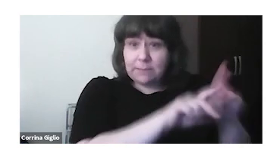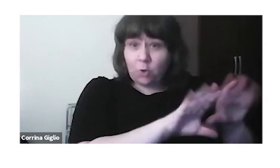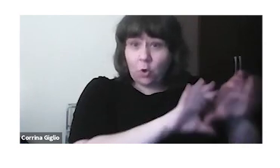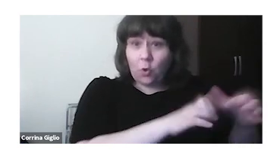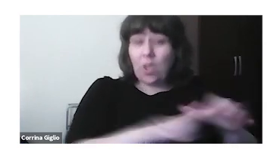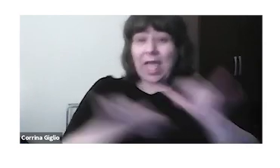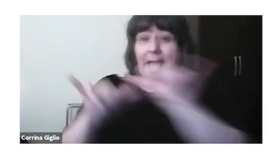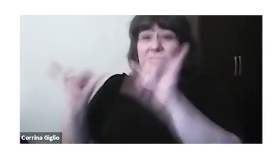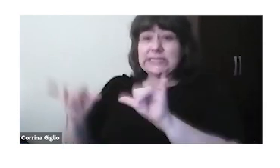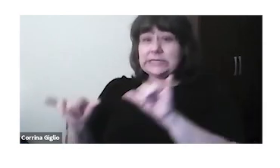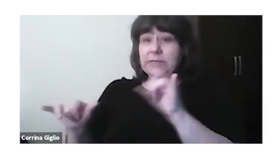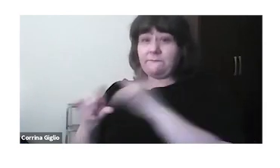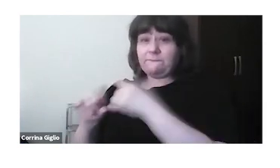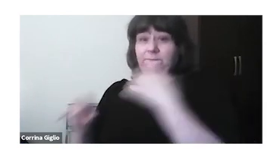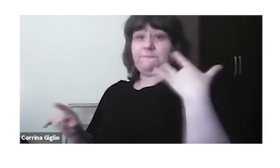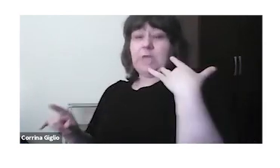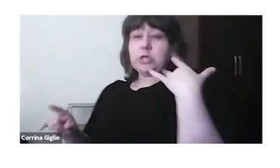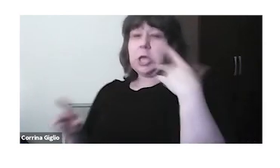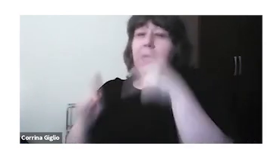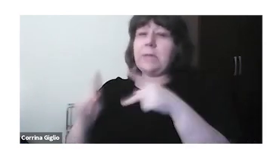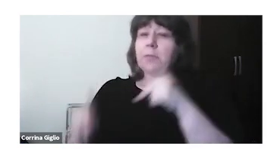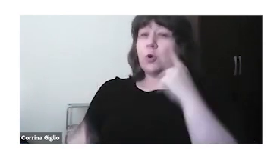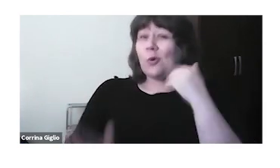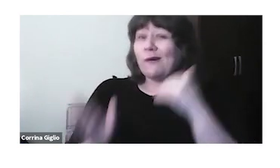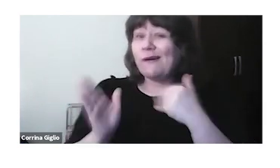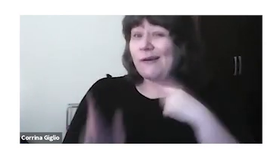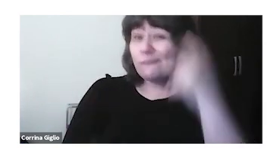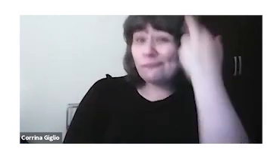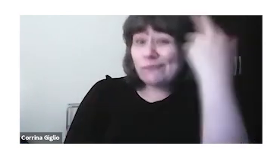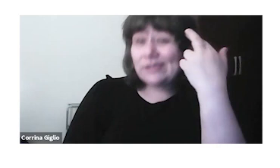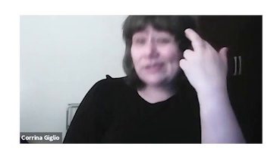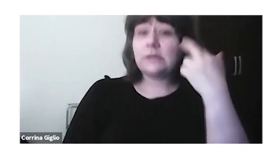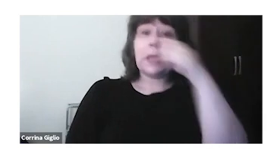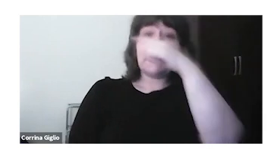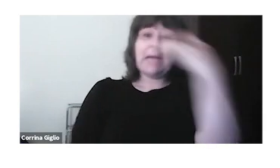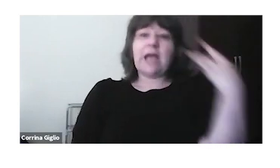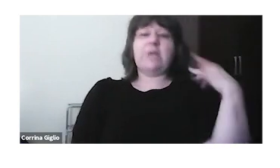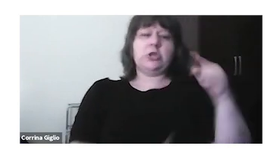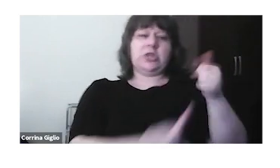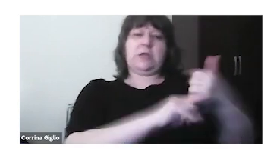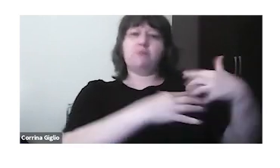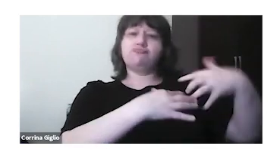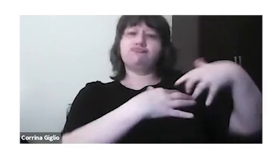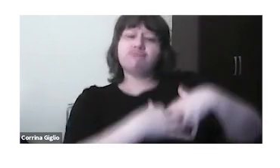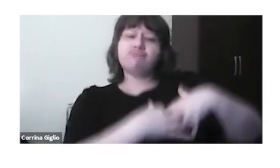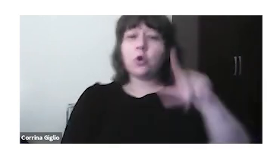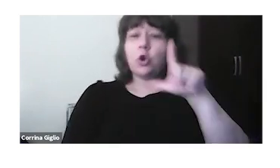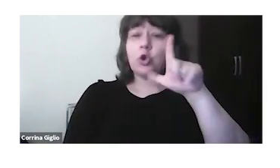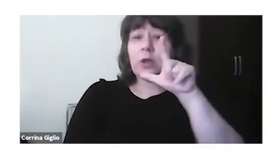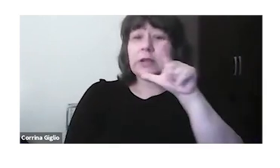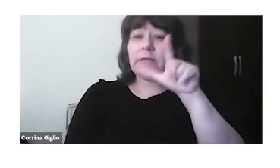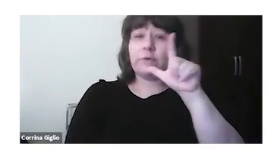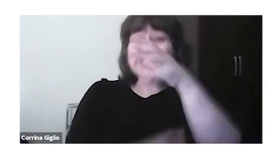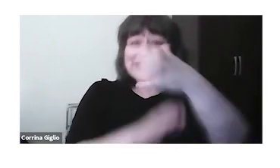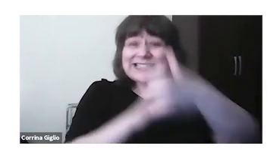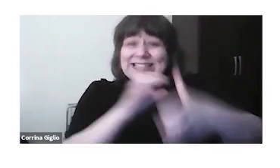And people don't realize or often, think about Black fashion sort of being rooted in 20th and 21st centuries,